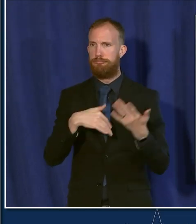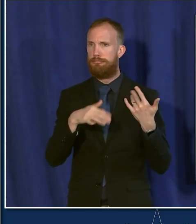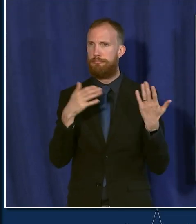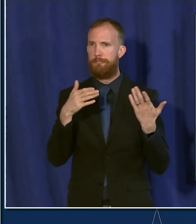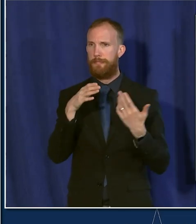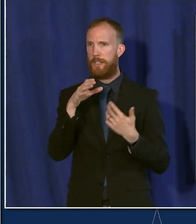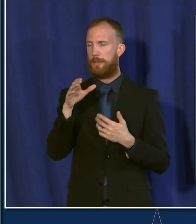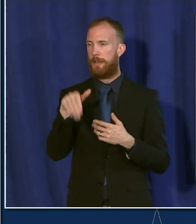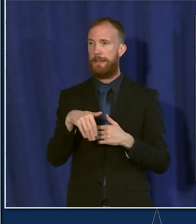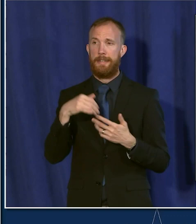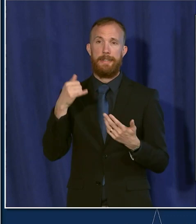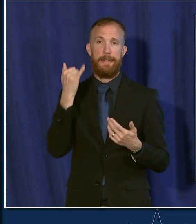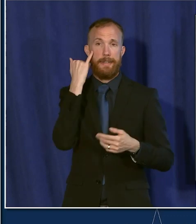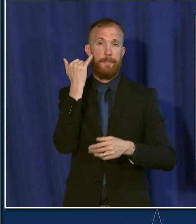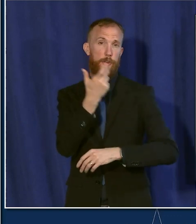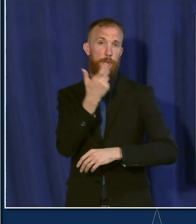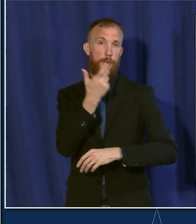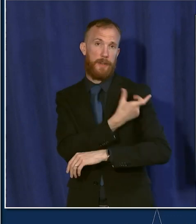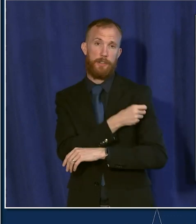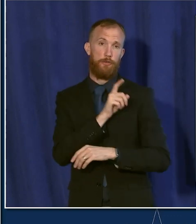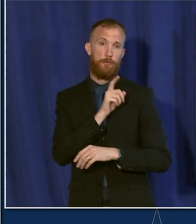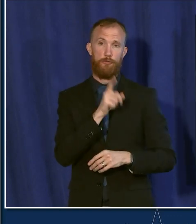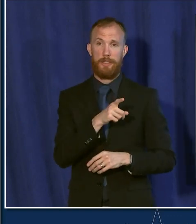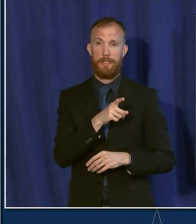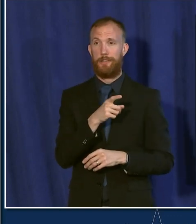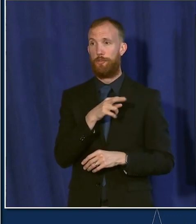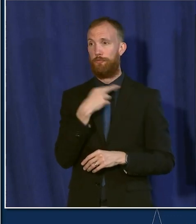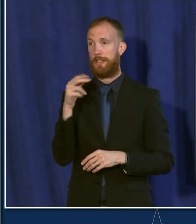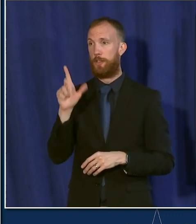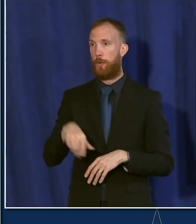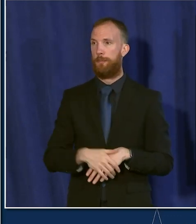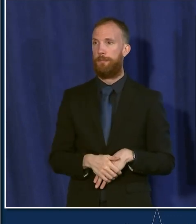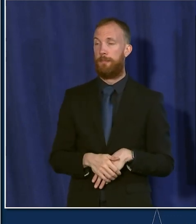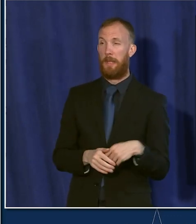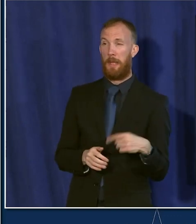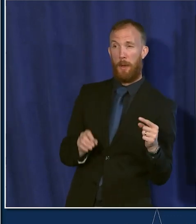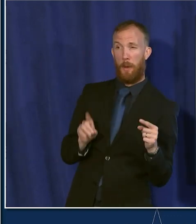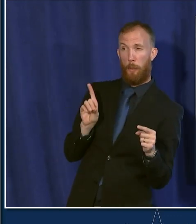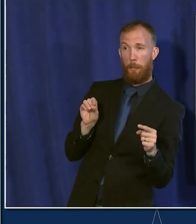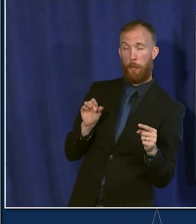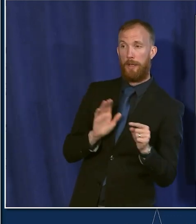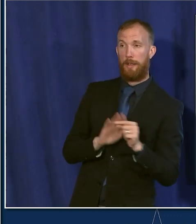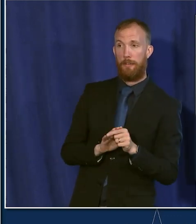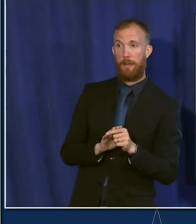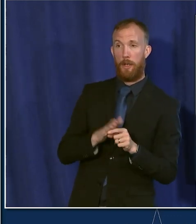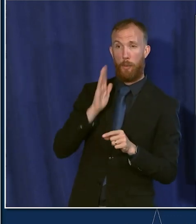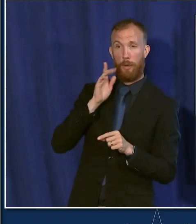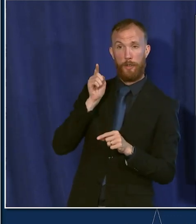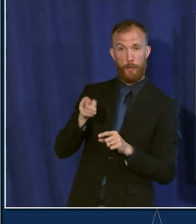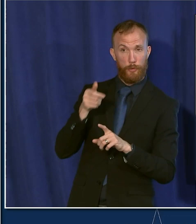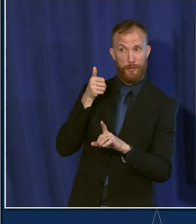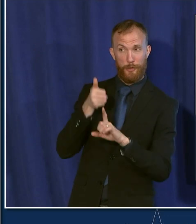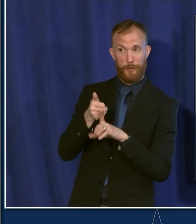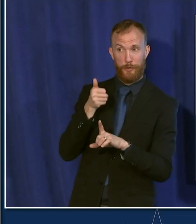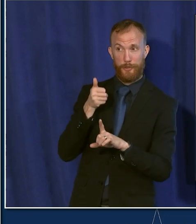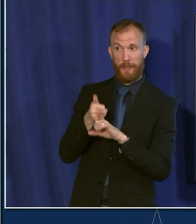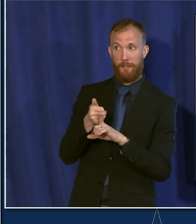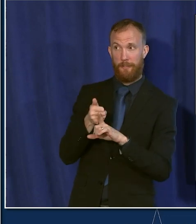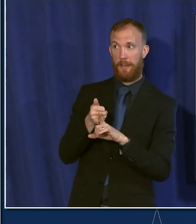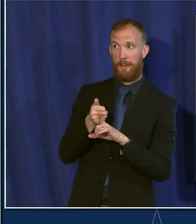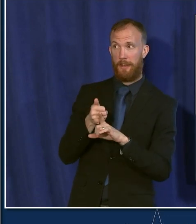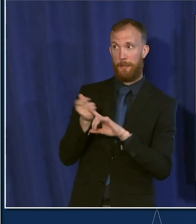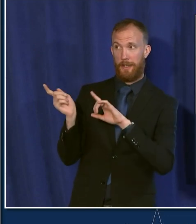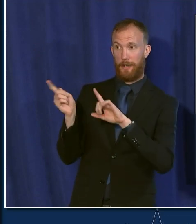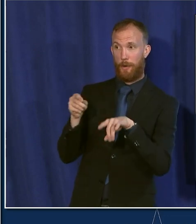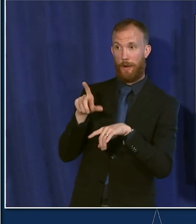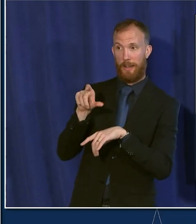Again, if folks are vaccinated, the risk really is low. Thank you. Just ask one more. Sure. Will you yourself, Will you be attending